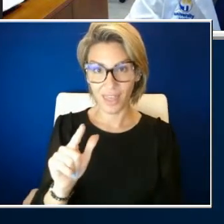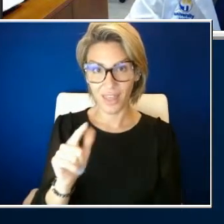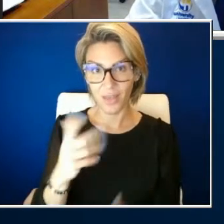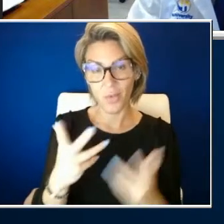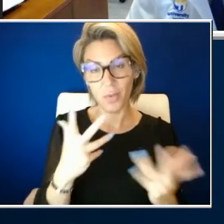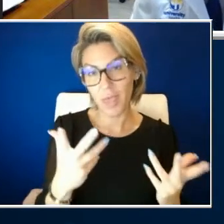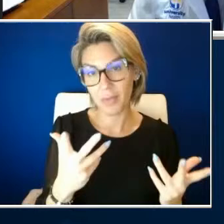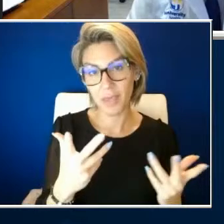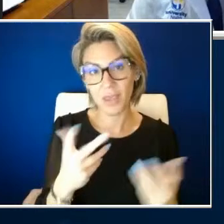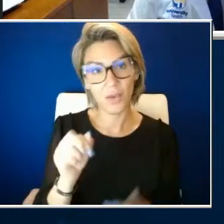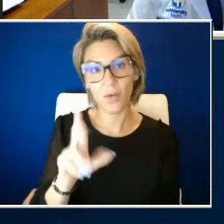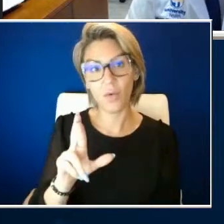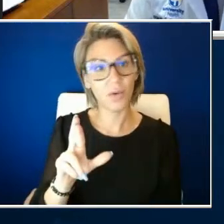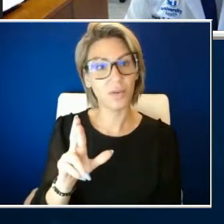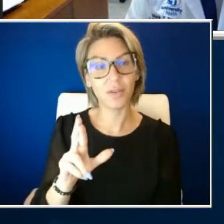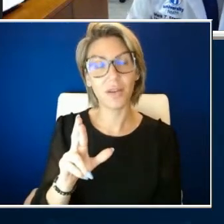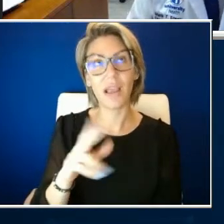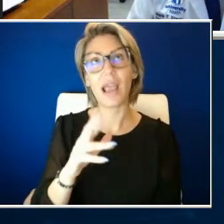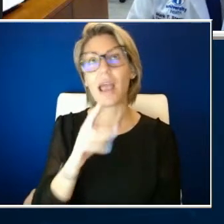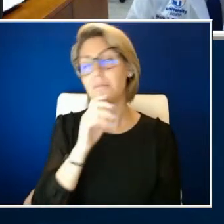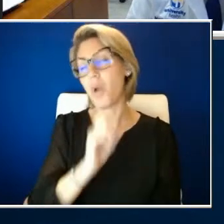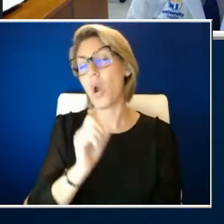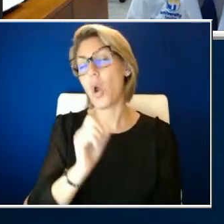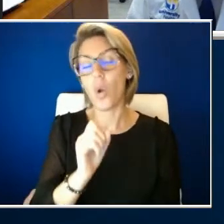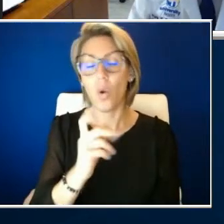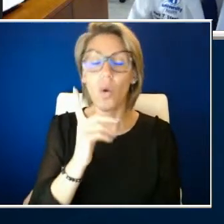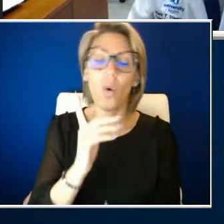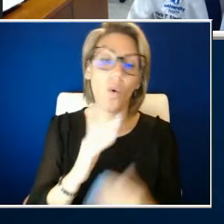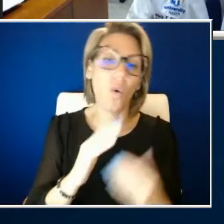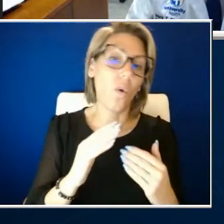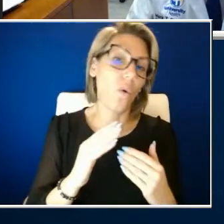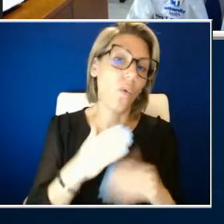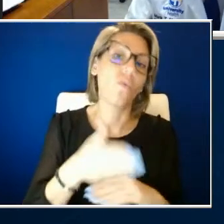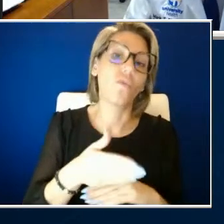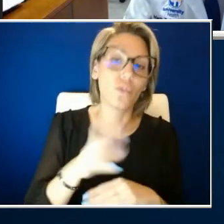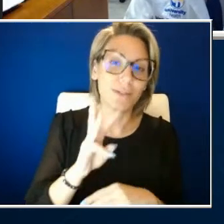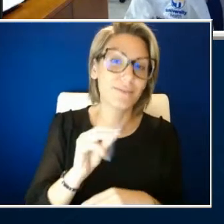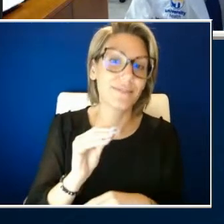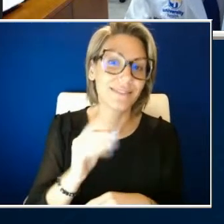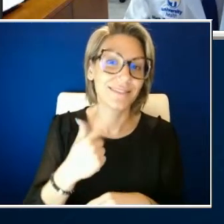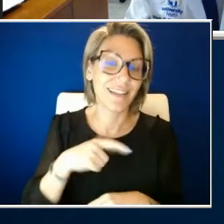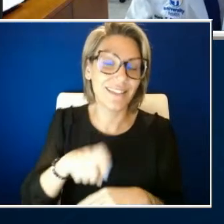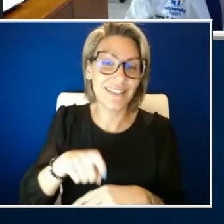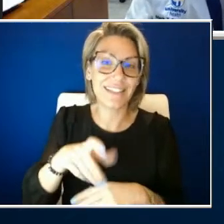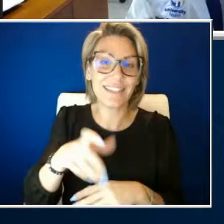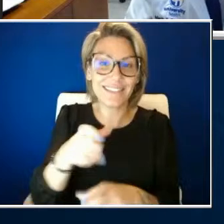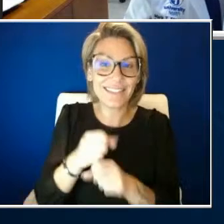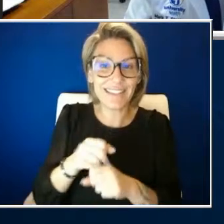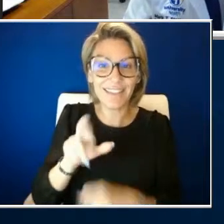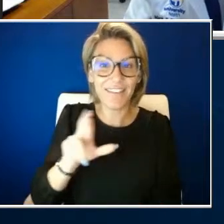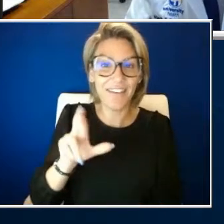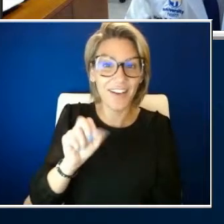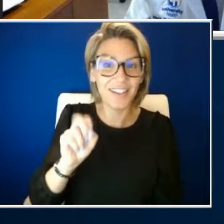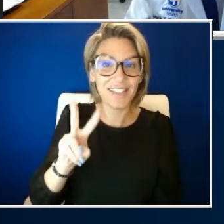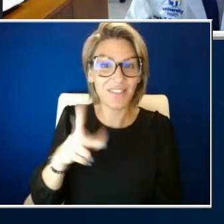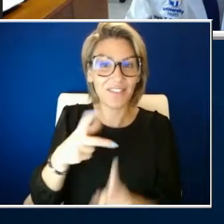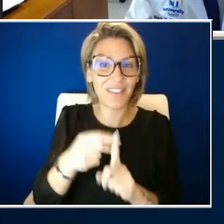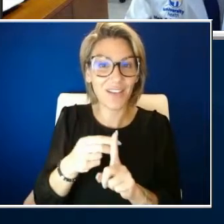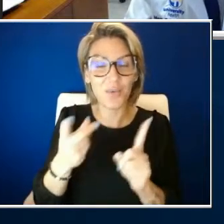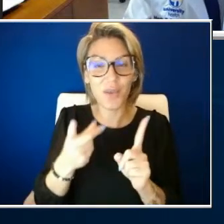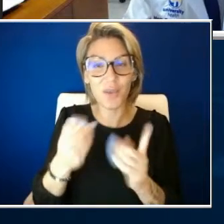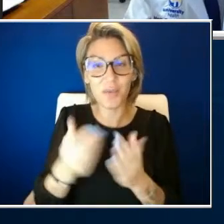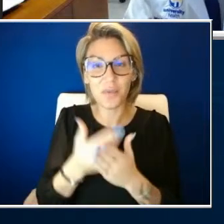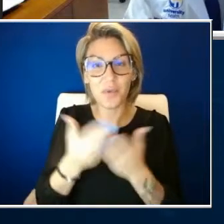don't know. I know I'm over 60 and have enough conditions. Should I go get the RSV vaccine? What do you think about these new recommendations?